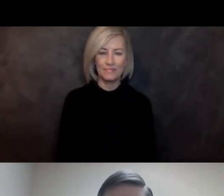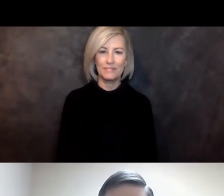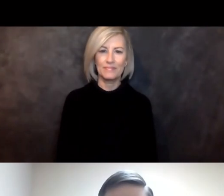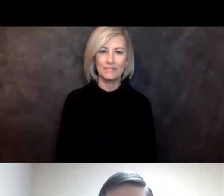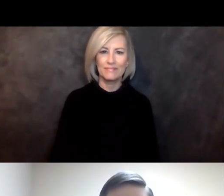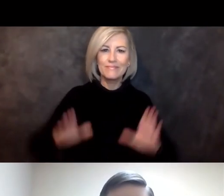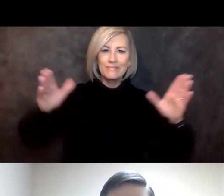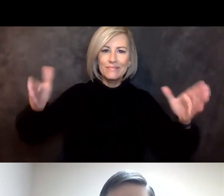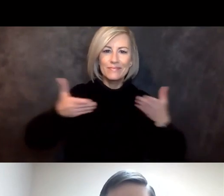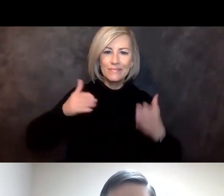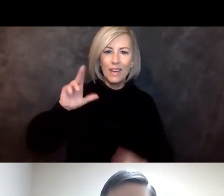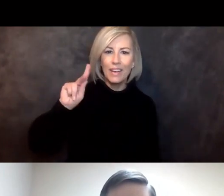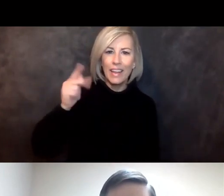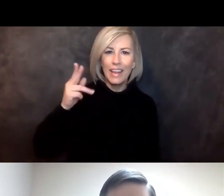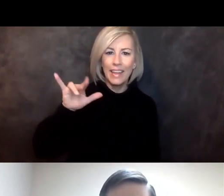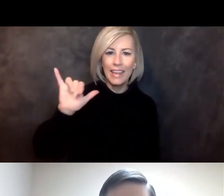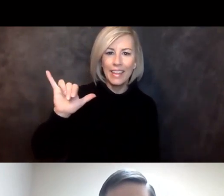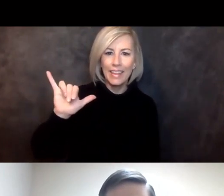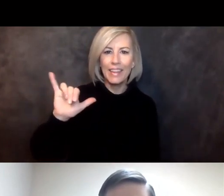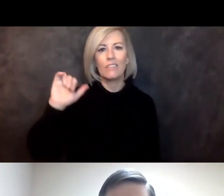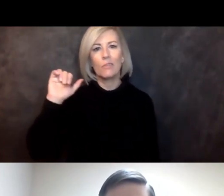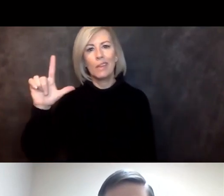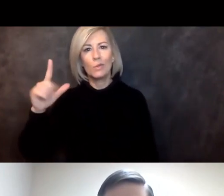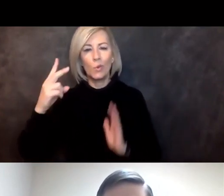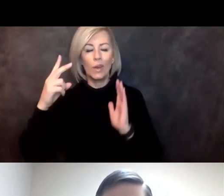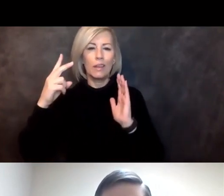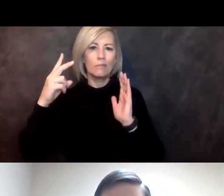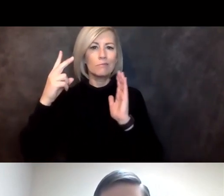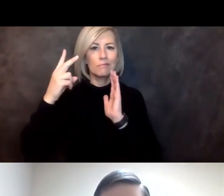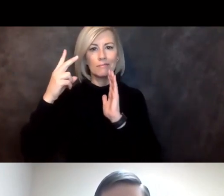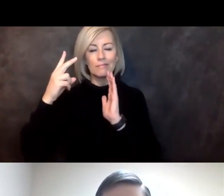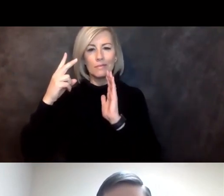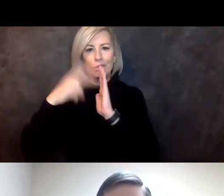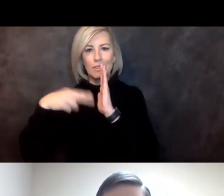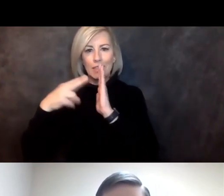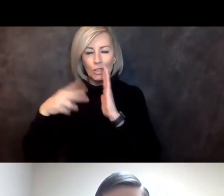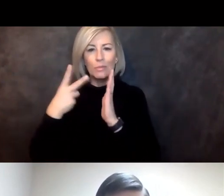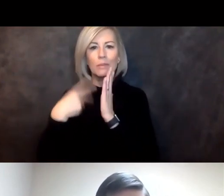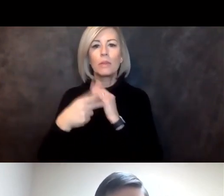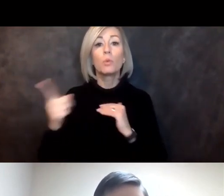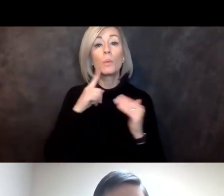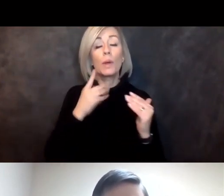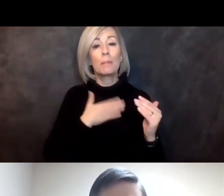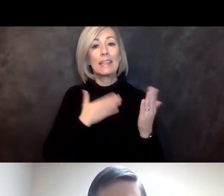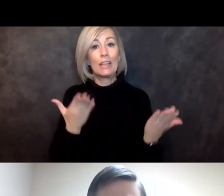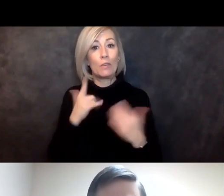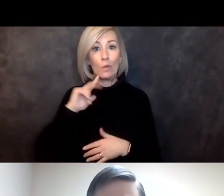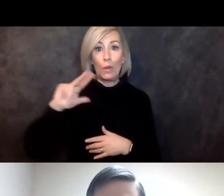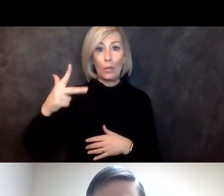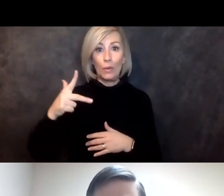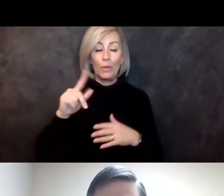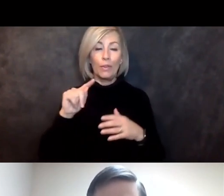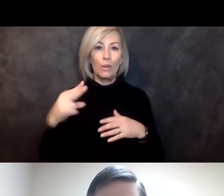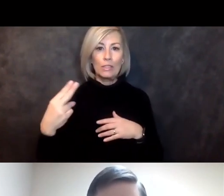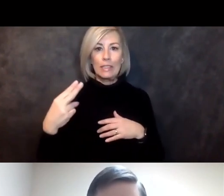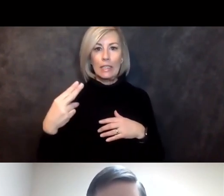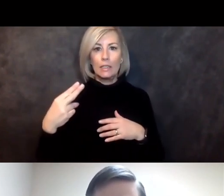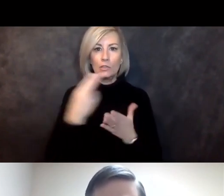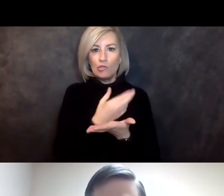Welcome, Kathy, Illinois Radio Reader. We're so happy to have you here with us today at our third Thursday resource roundup.